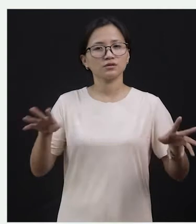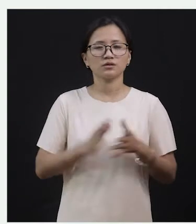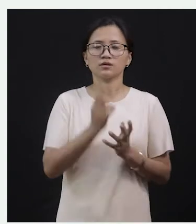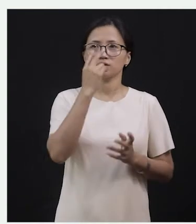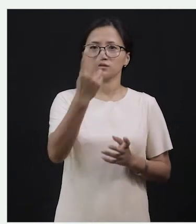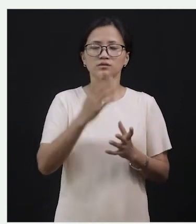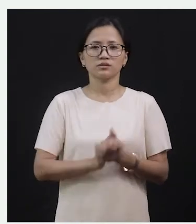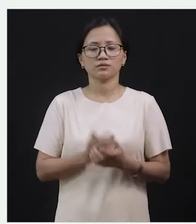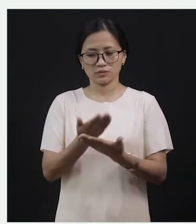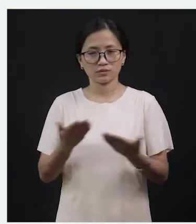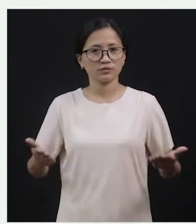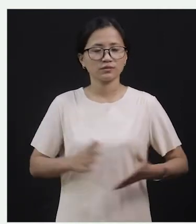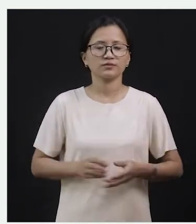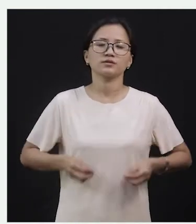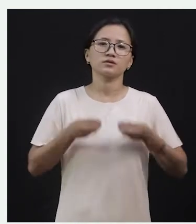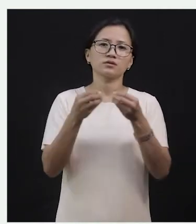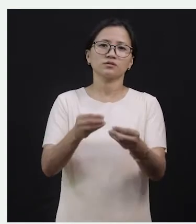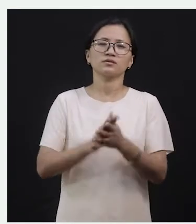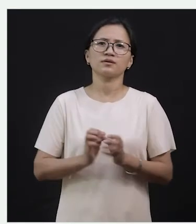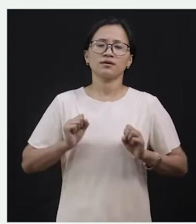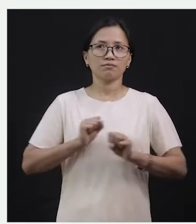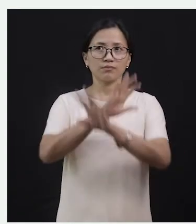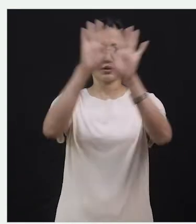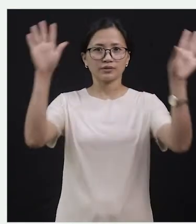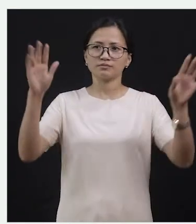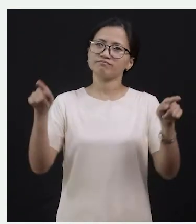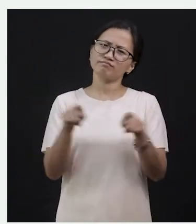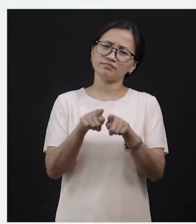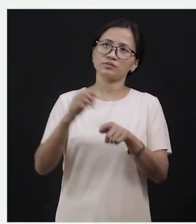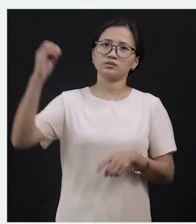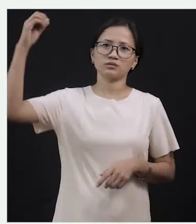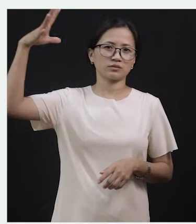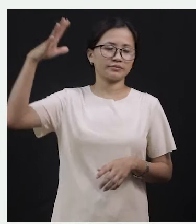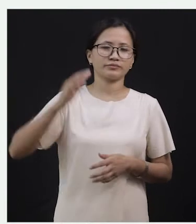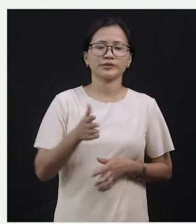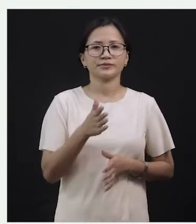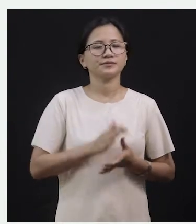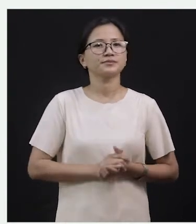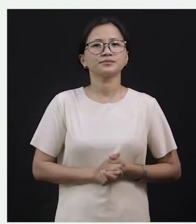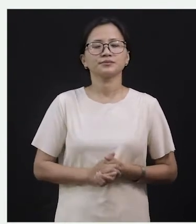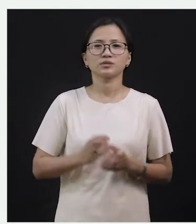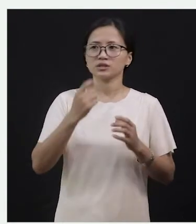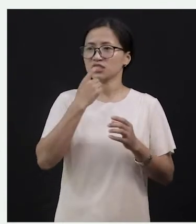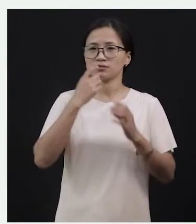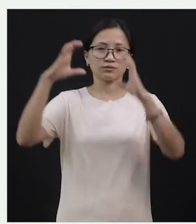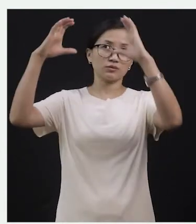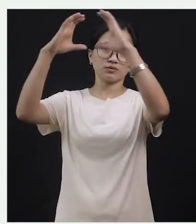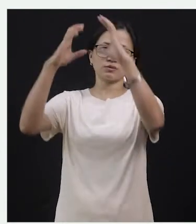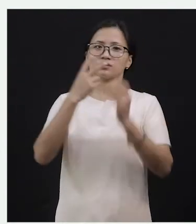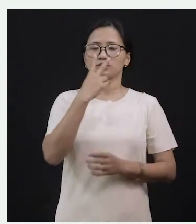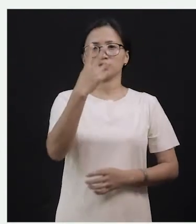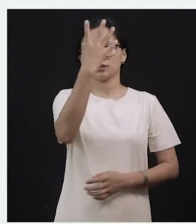them, or else they can't give out light as the sun. And then we have moon, which we see at